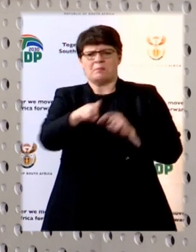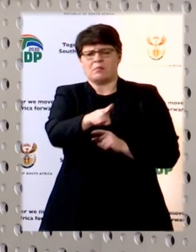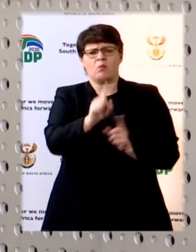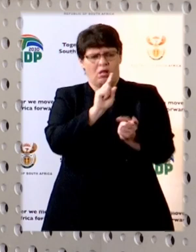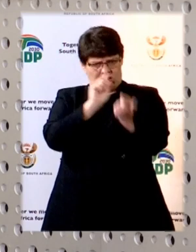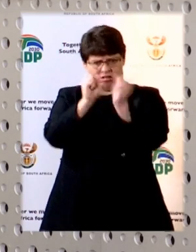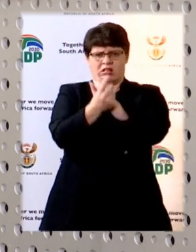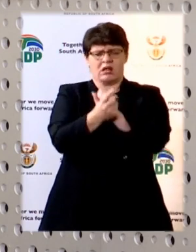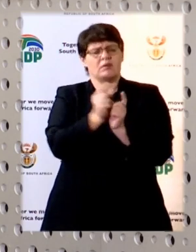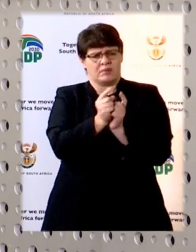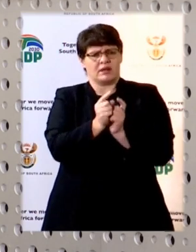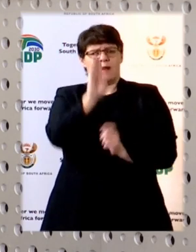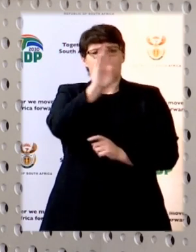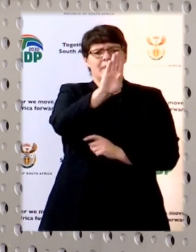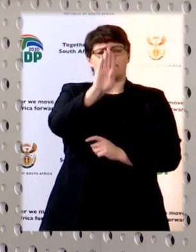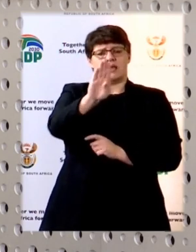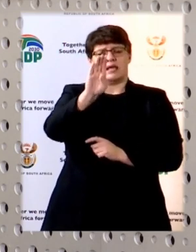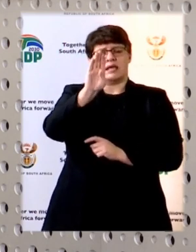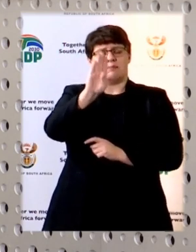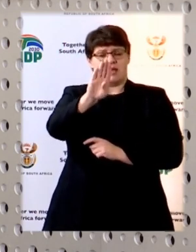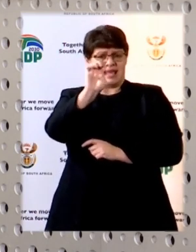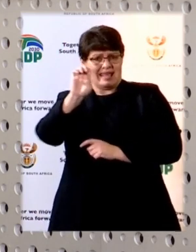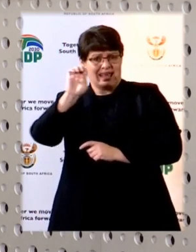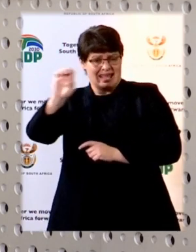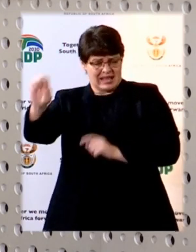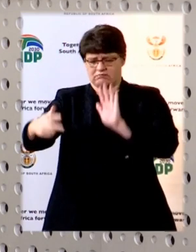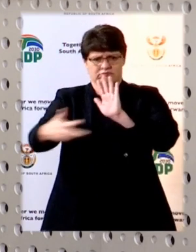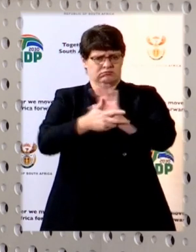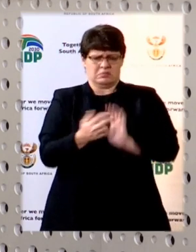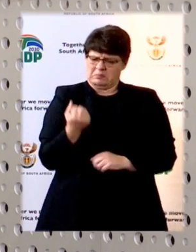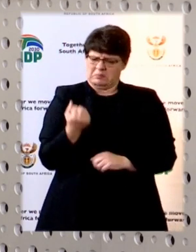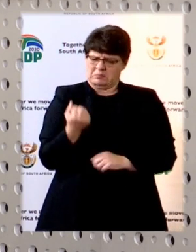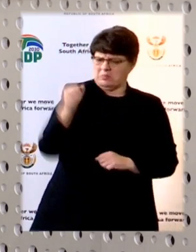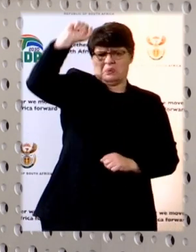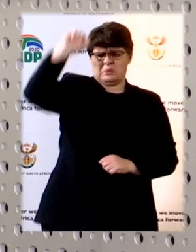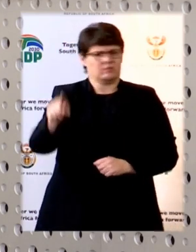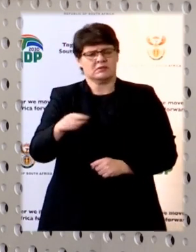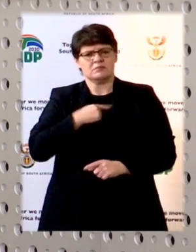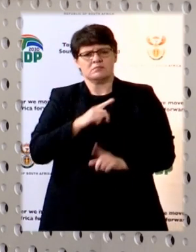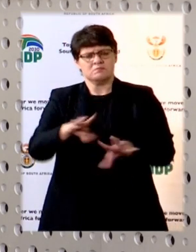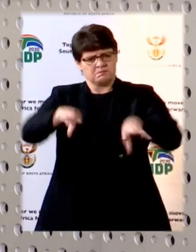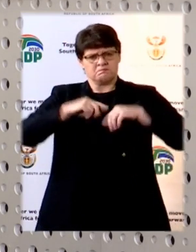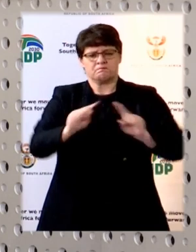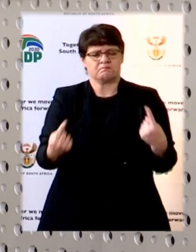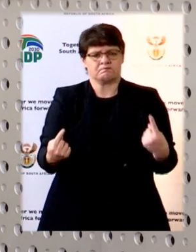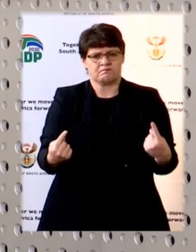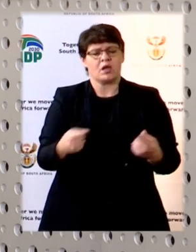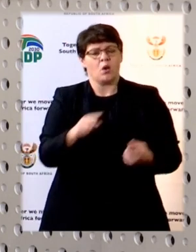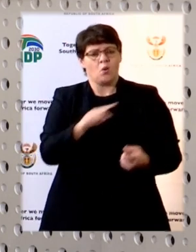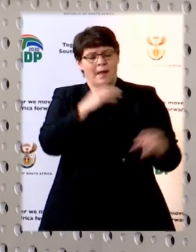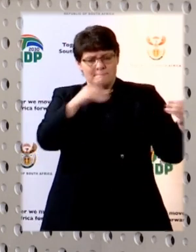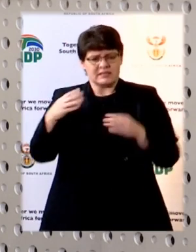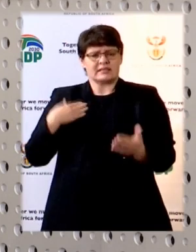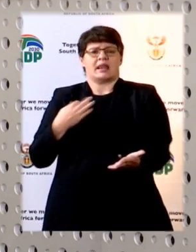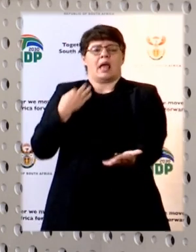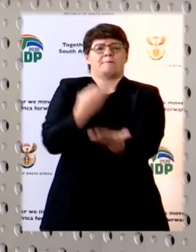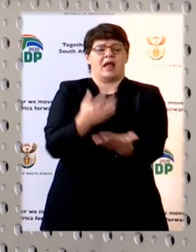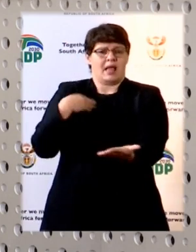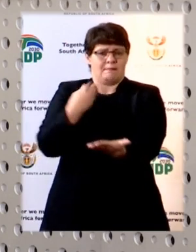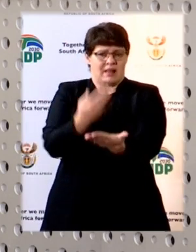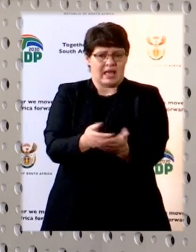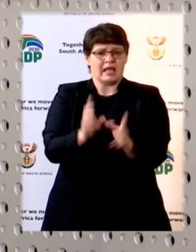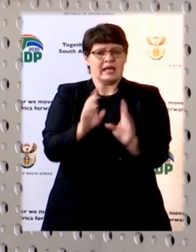it upholds the broad-based Black Economic Empowerment Act. In respect of the court, while business was still able to apply,